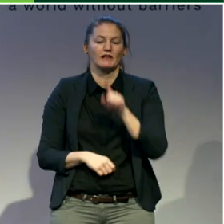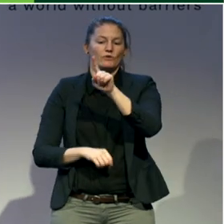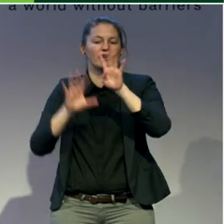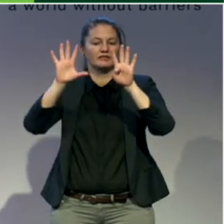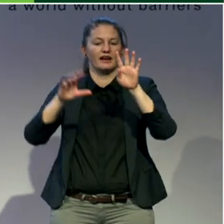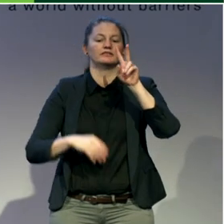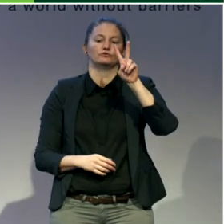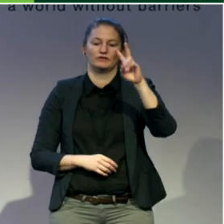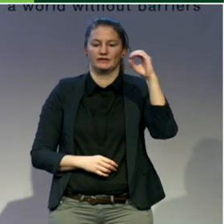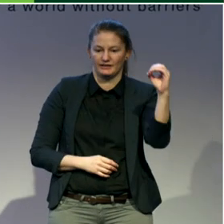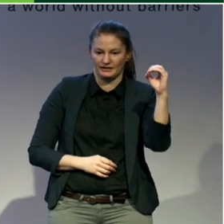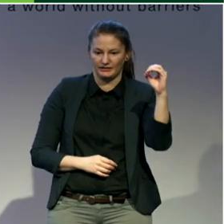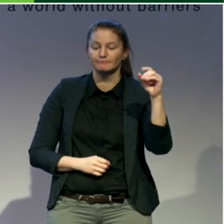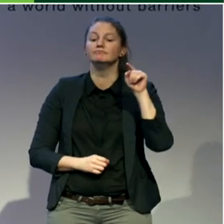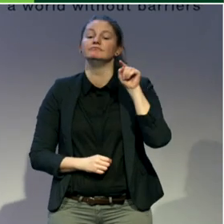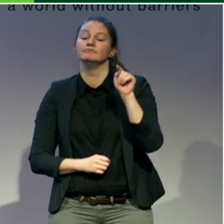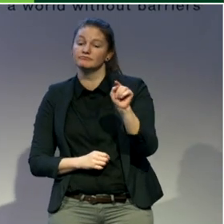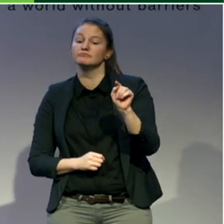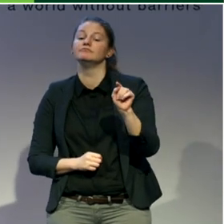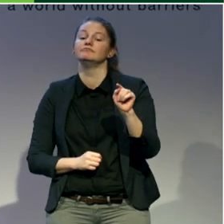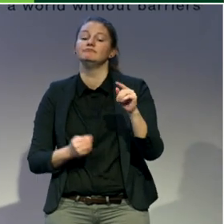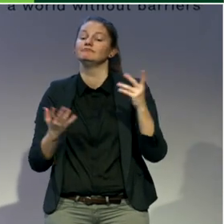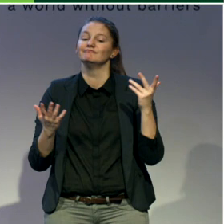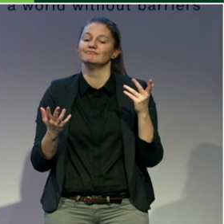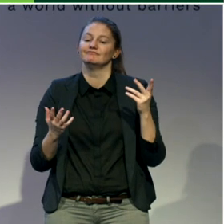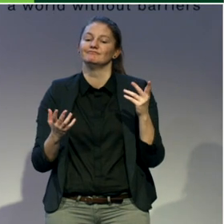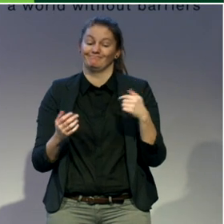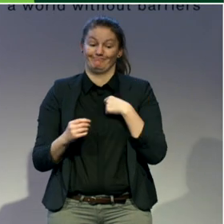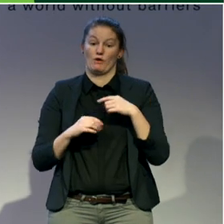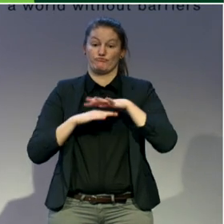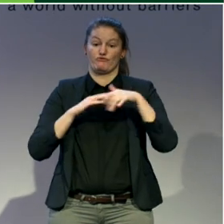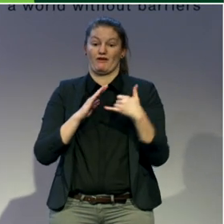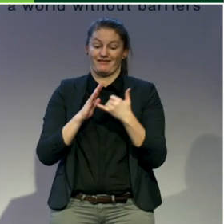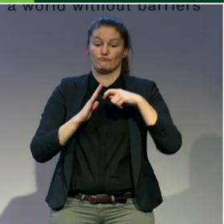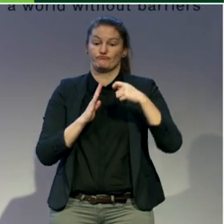Natalia. So I'm gonna read it.